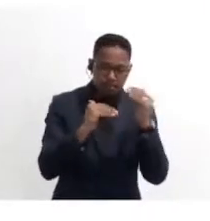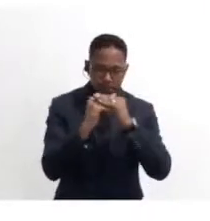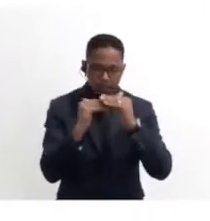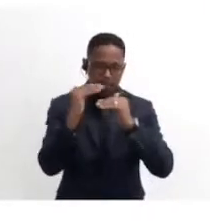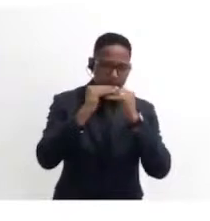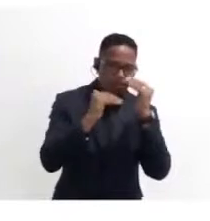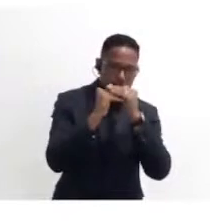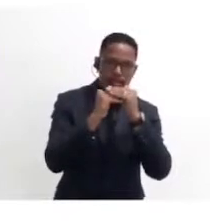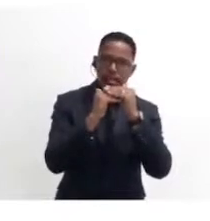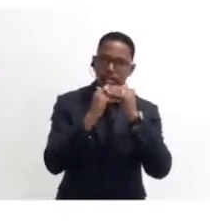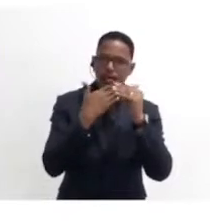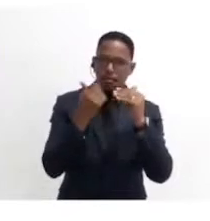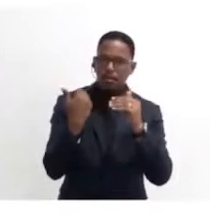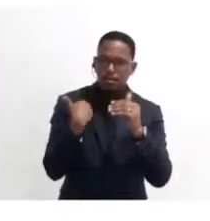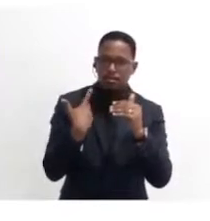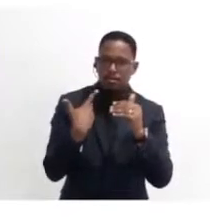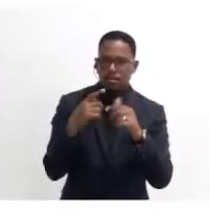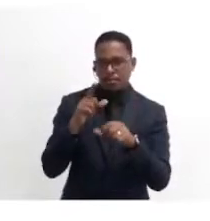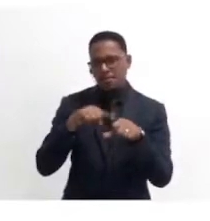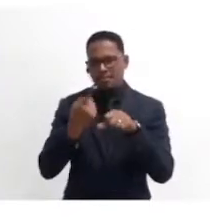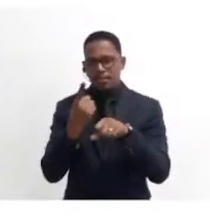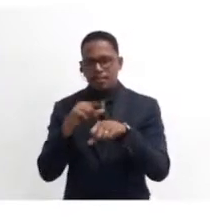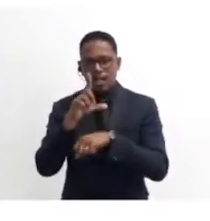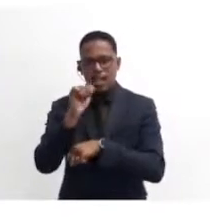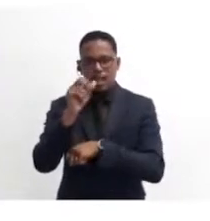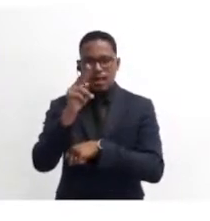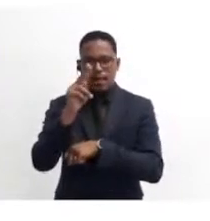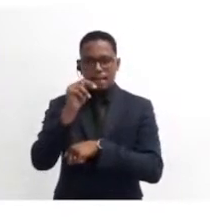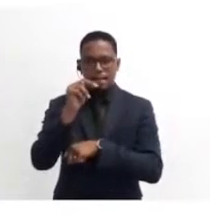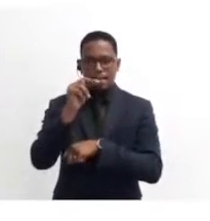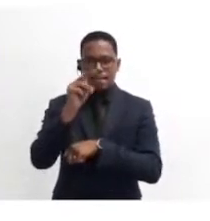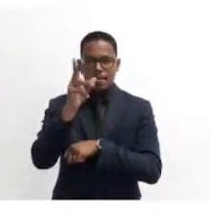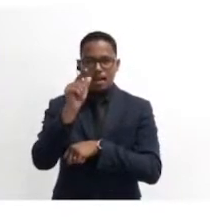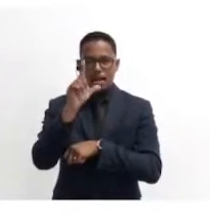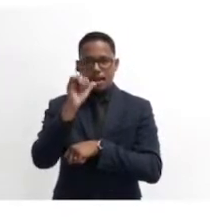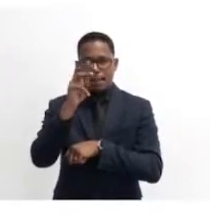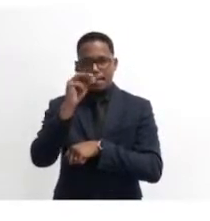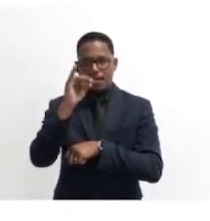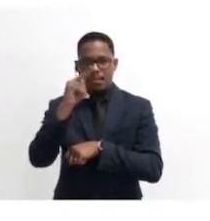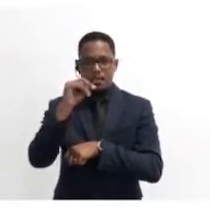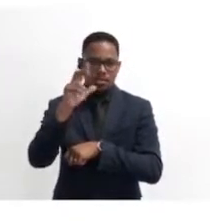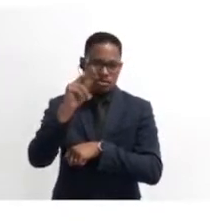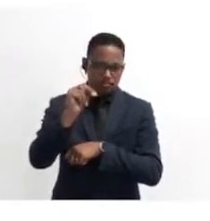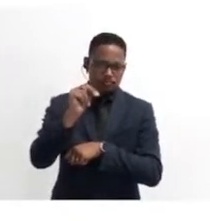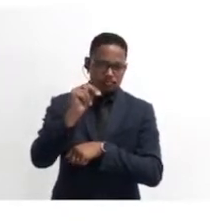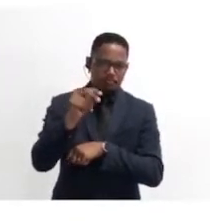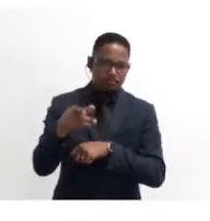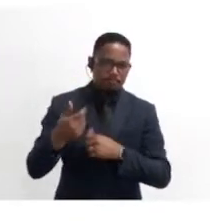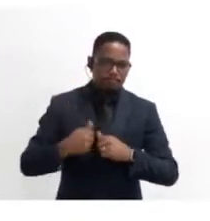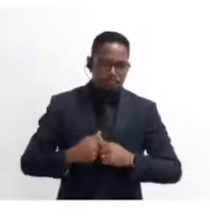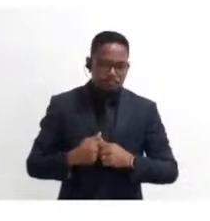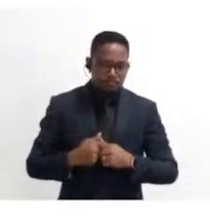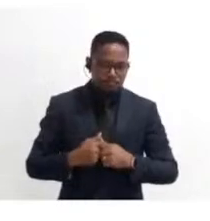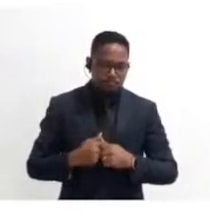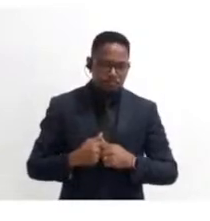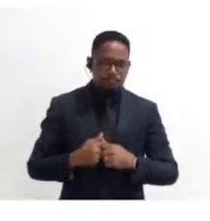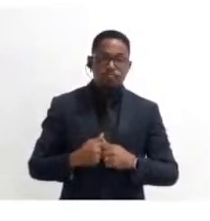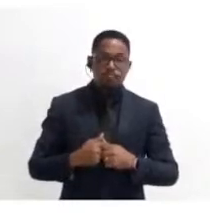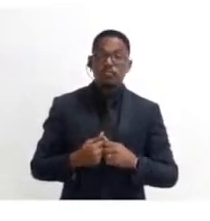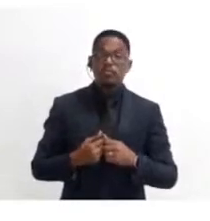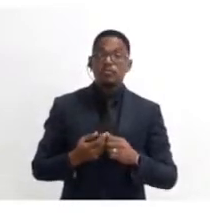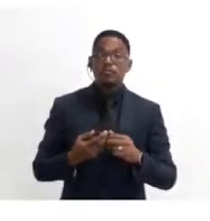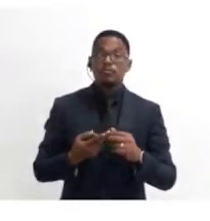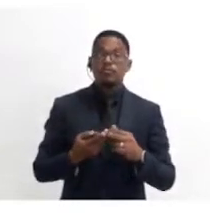And there are a number of different ways to dice. The kind of traditional and has been used for a long time is a saw process. And that's